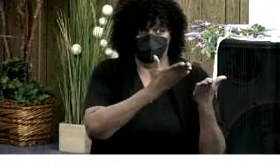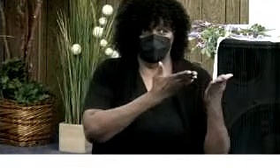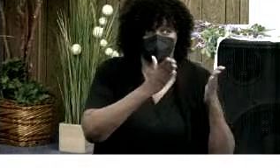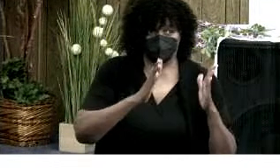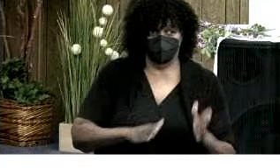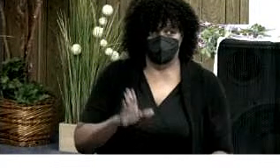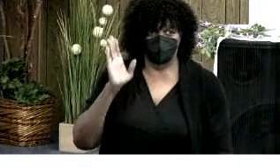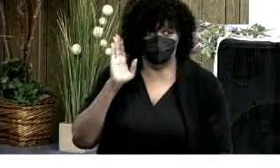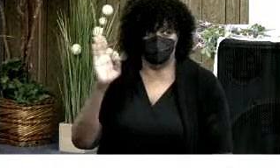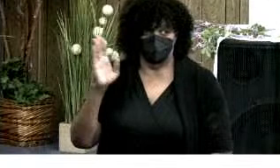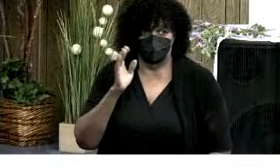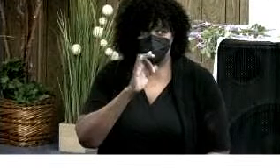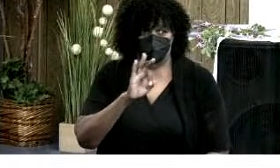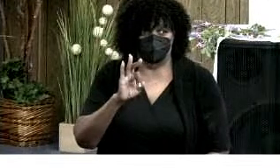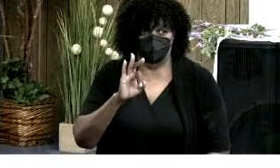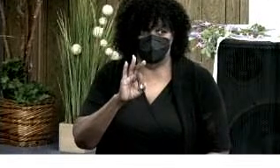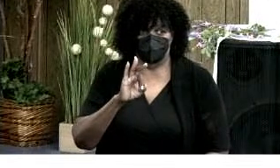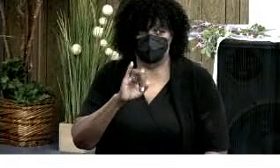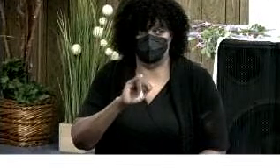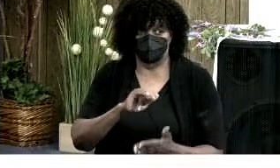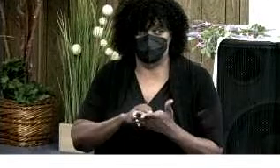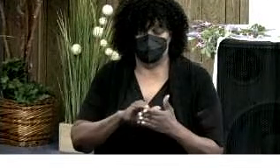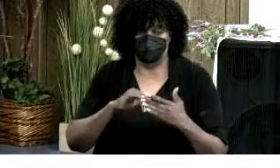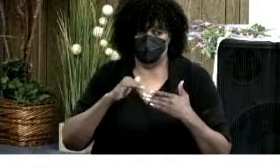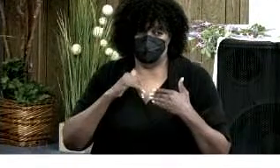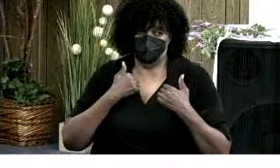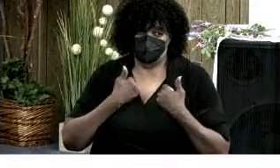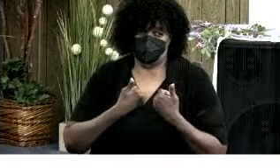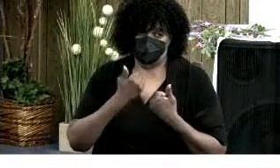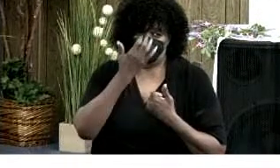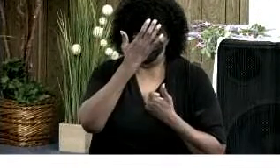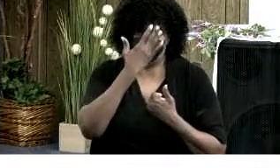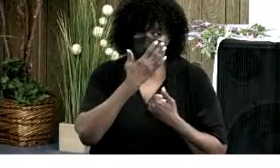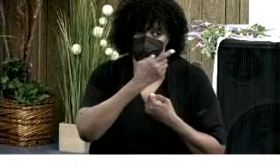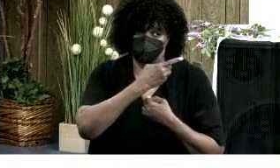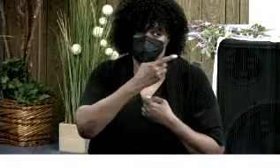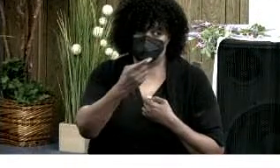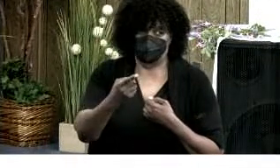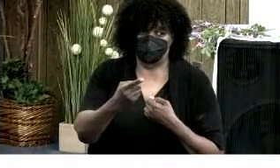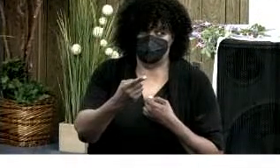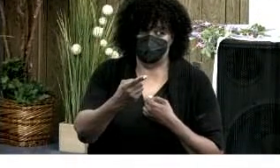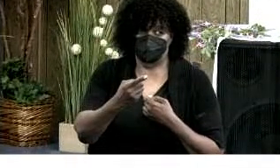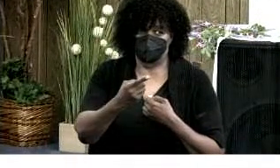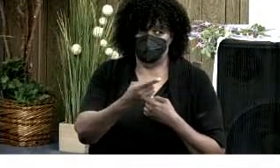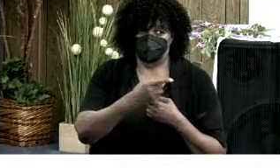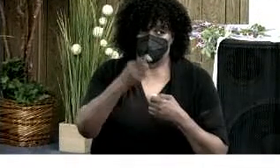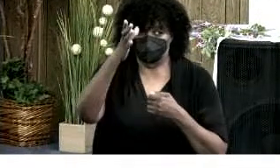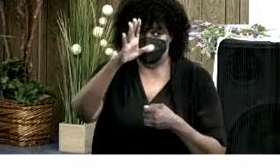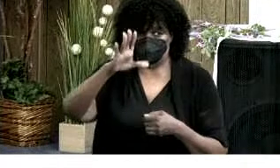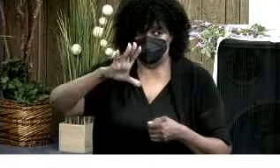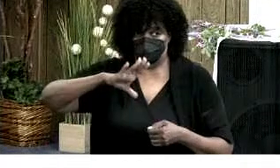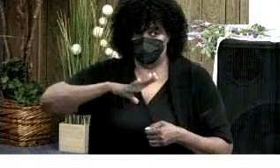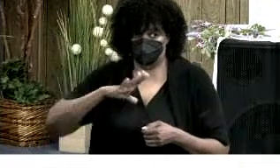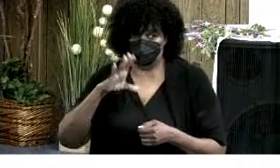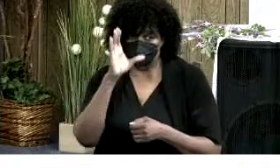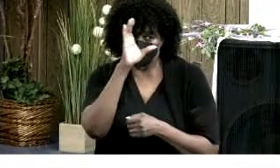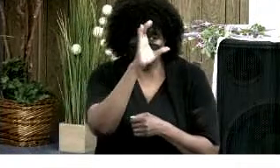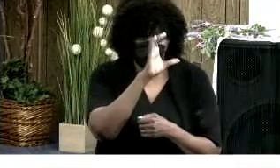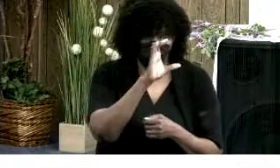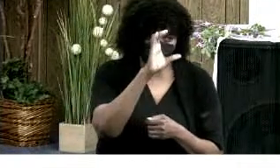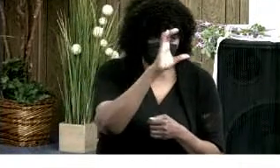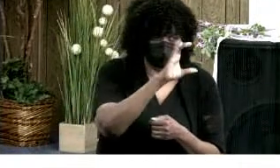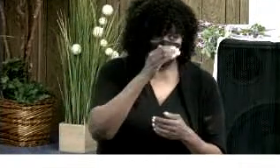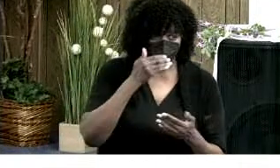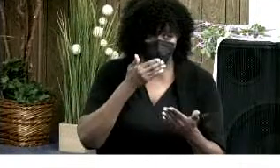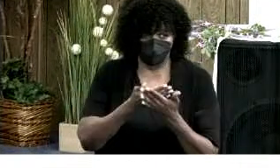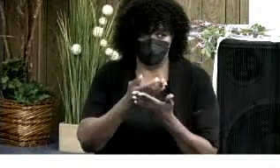Ammonite, heard of it, it grieved them exceedingly that there was come a man to seek the welfare of